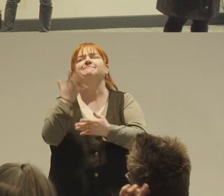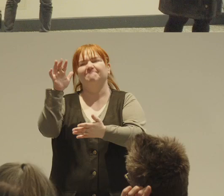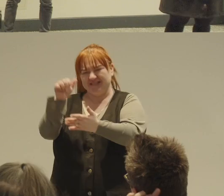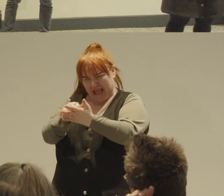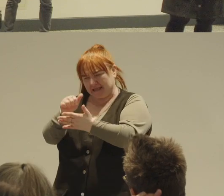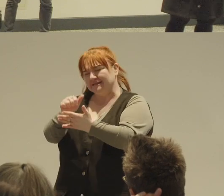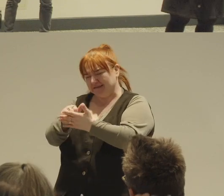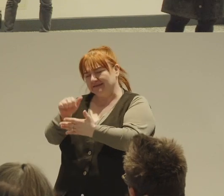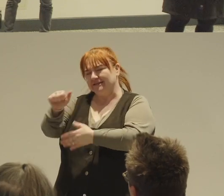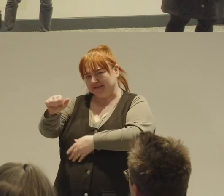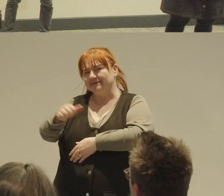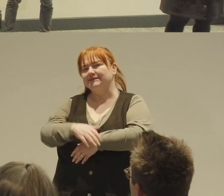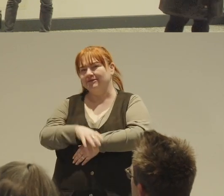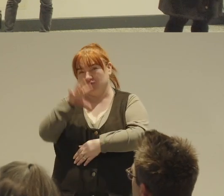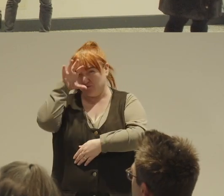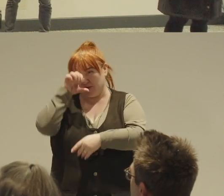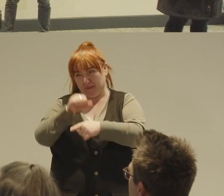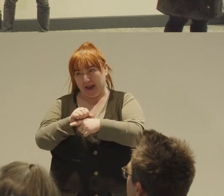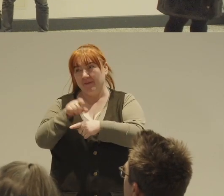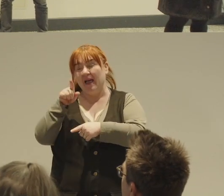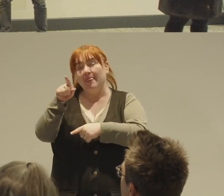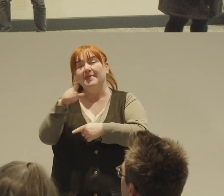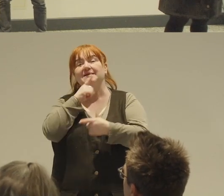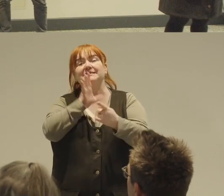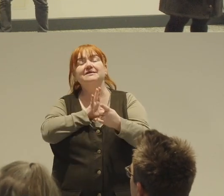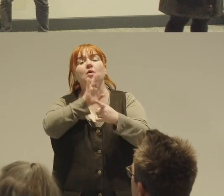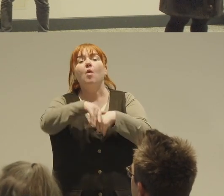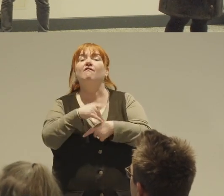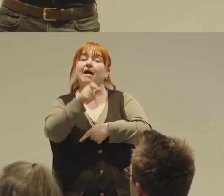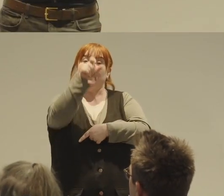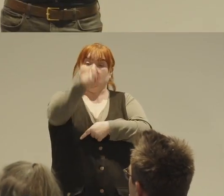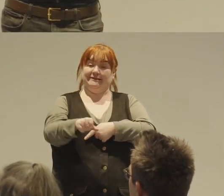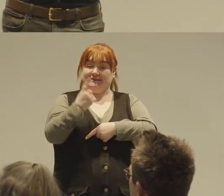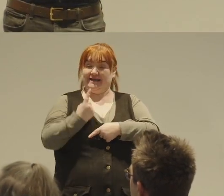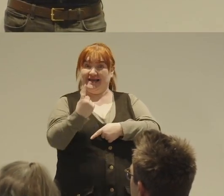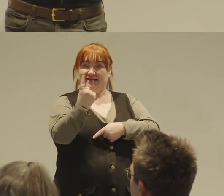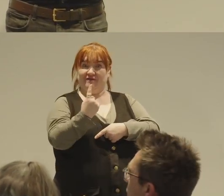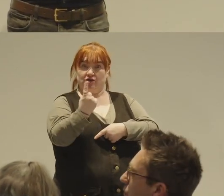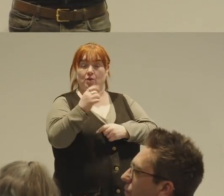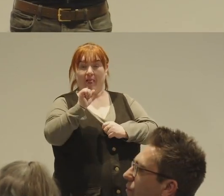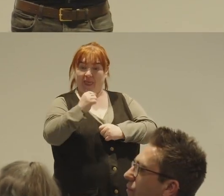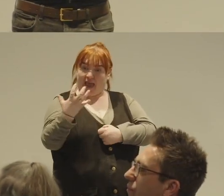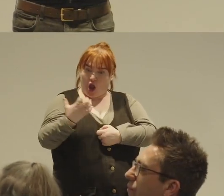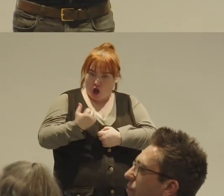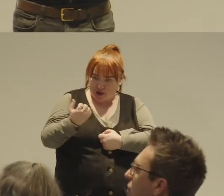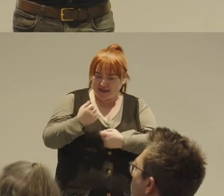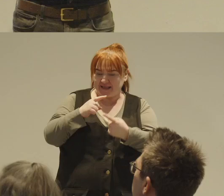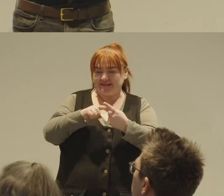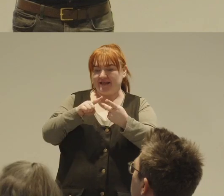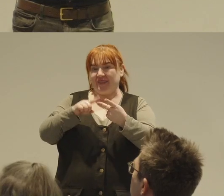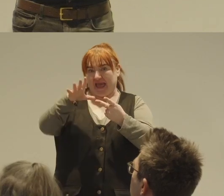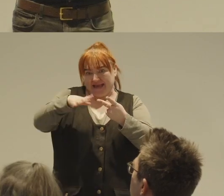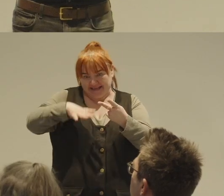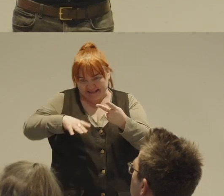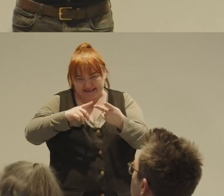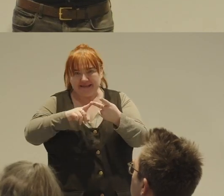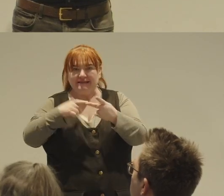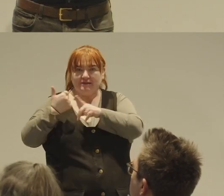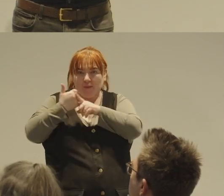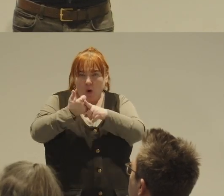is yes. Again, remember that this is all about the individual and their earnings, their needs.